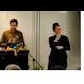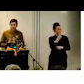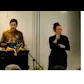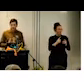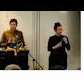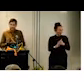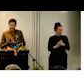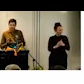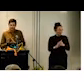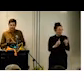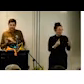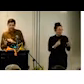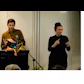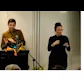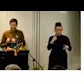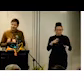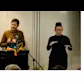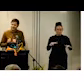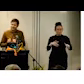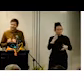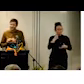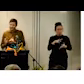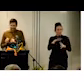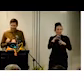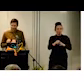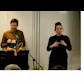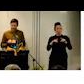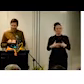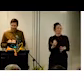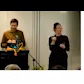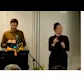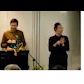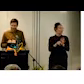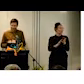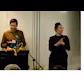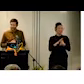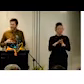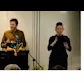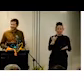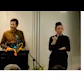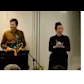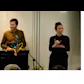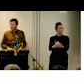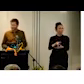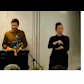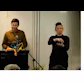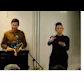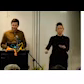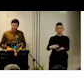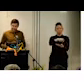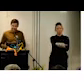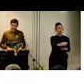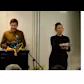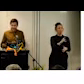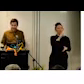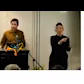the spindles are kind of catching that wave a little bit too late. They're not able to catch and surf, and so they're missing out on transferring